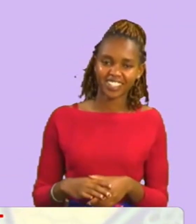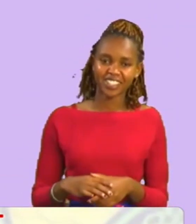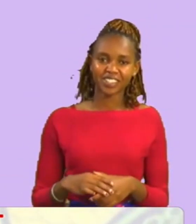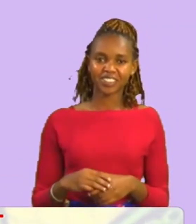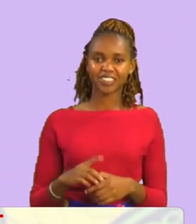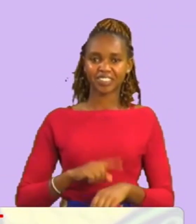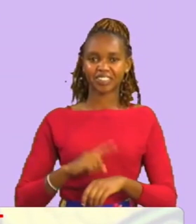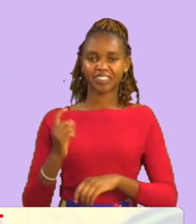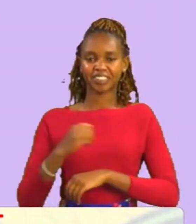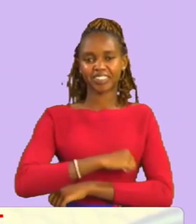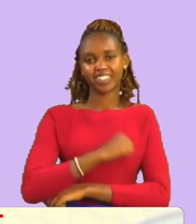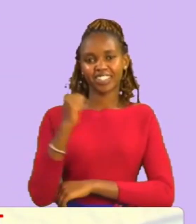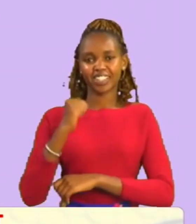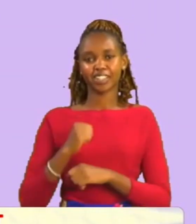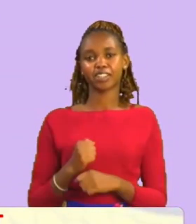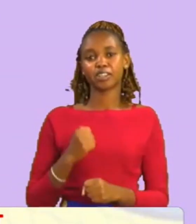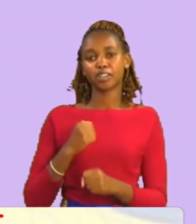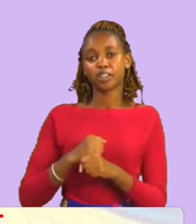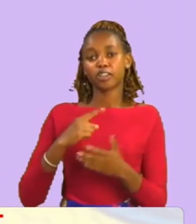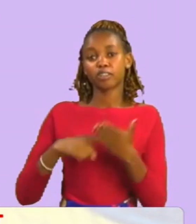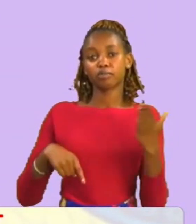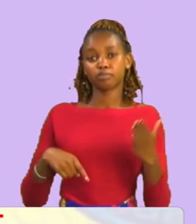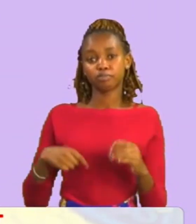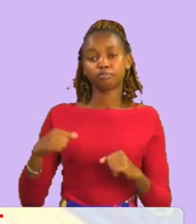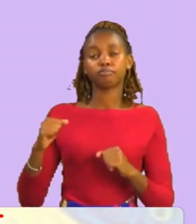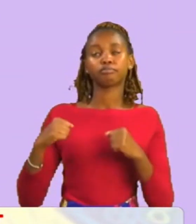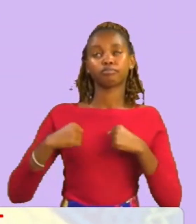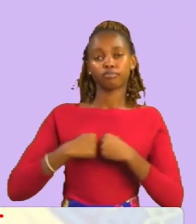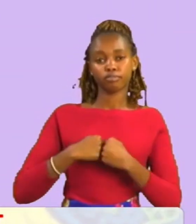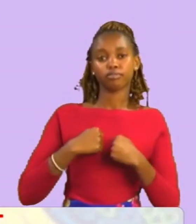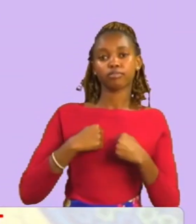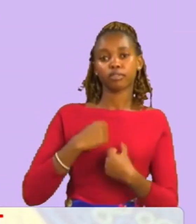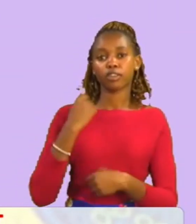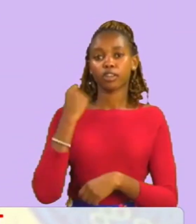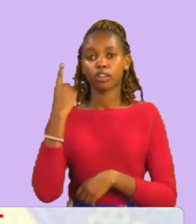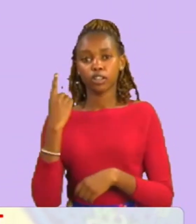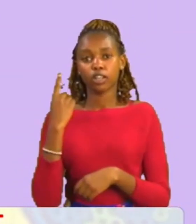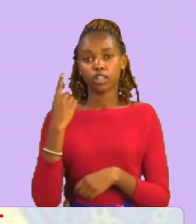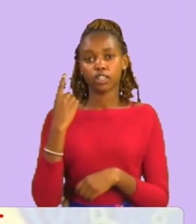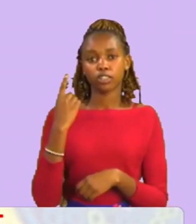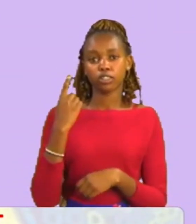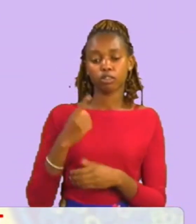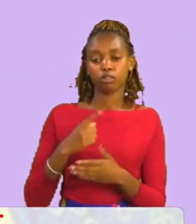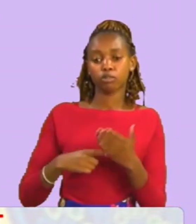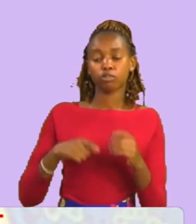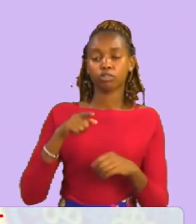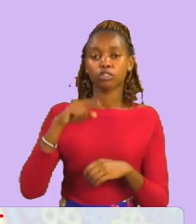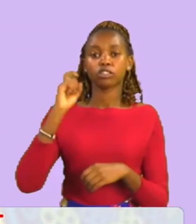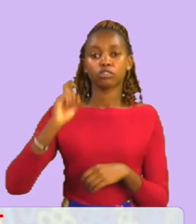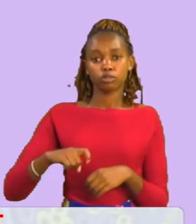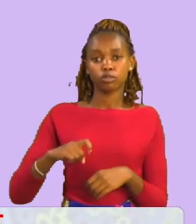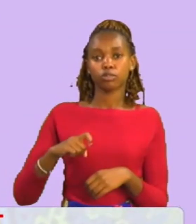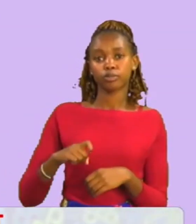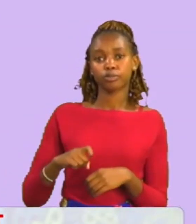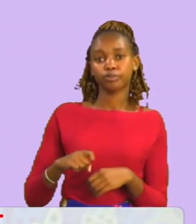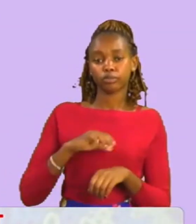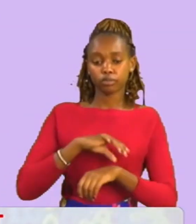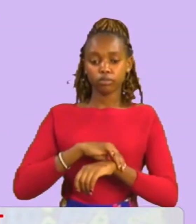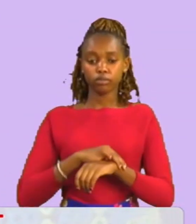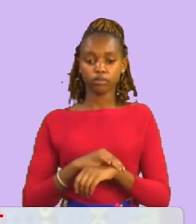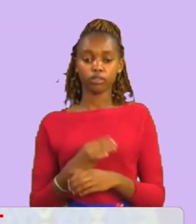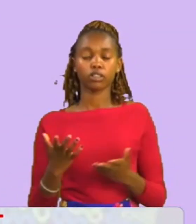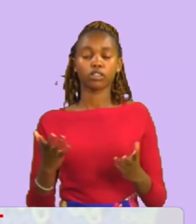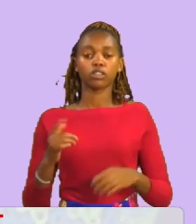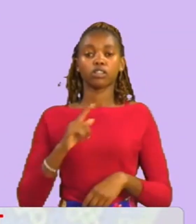Wewe. Jipe tano. Unajitambua, you understand what you need to do to get things right. Unanipata? You understand where